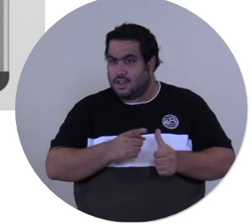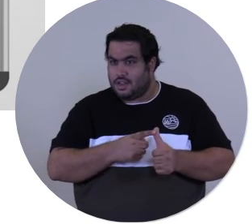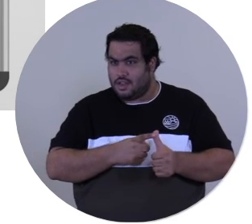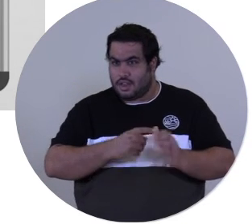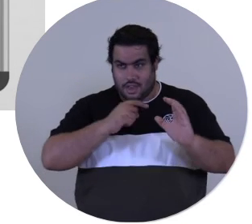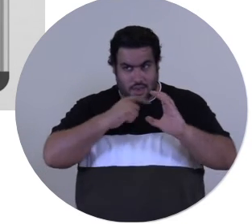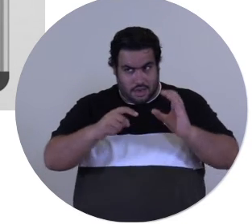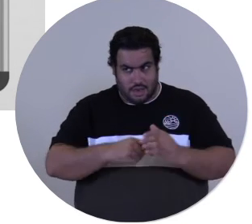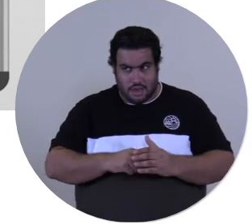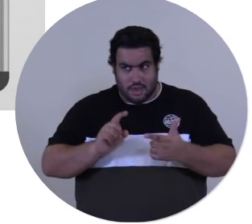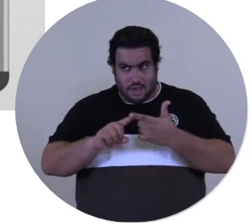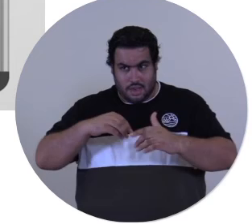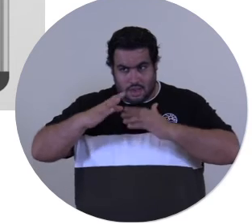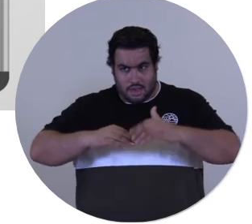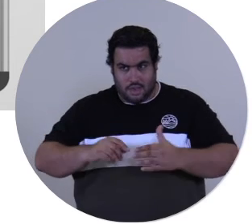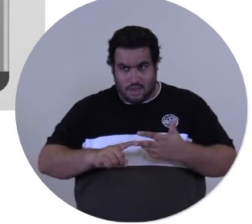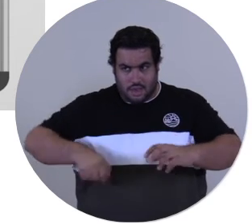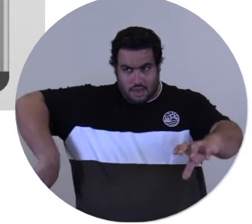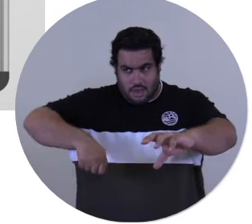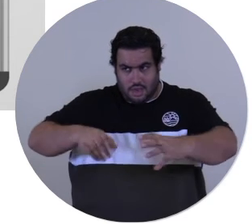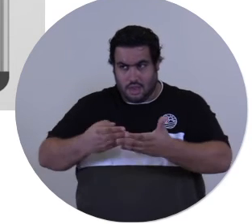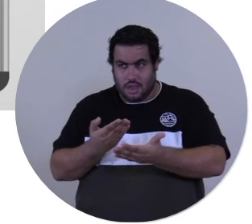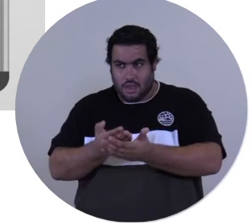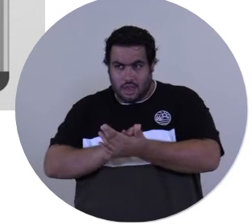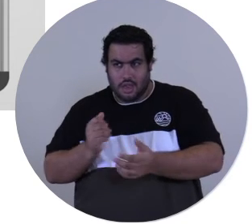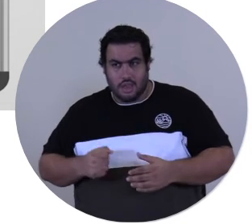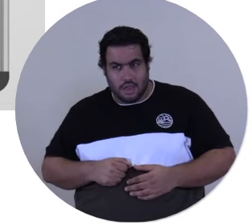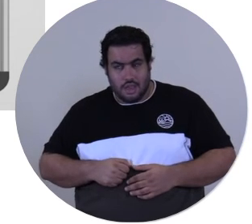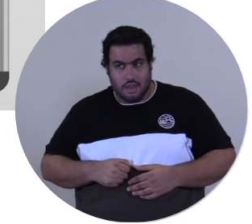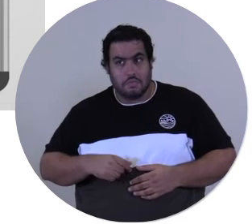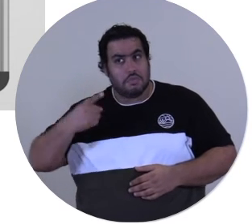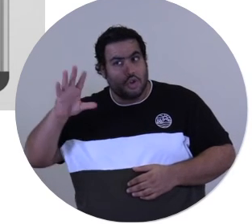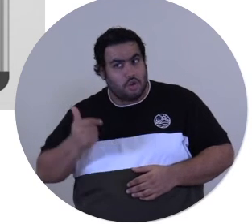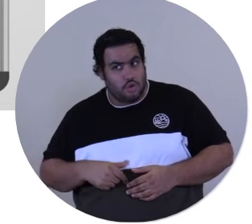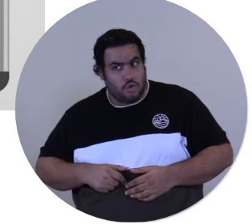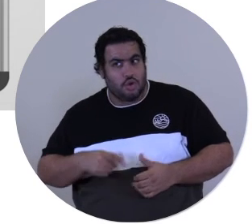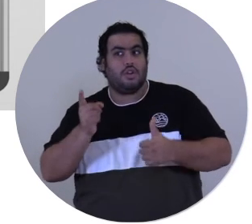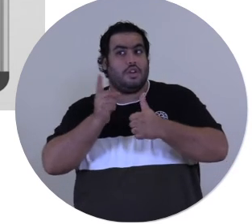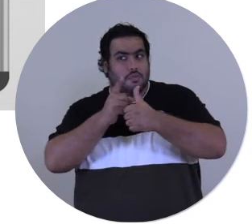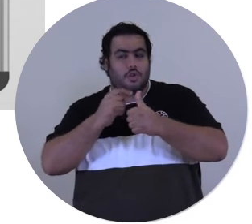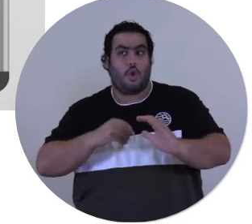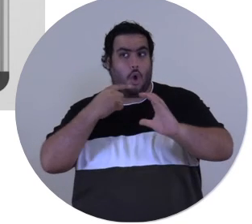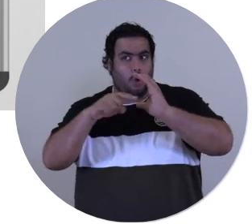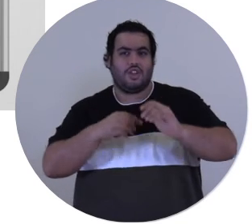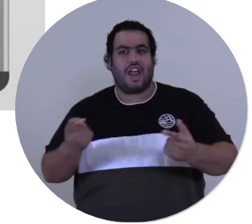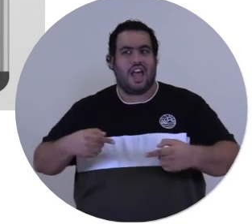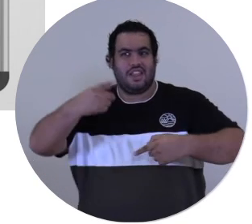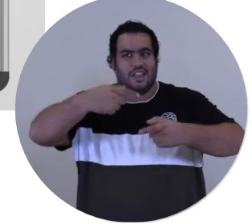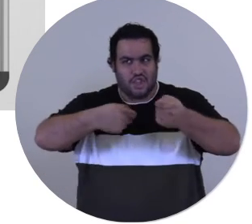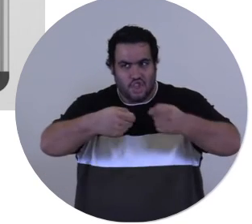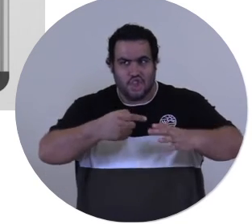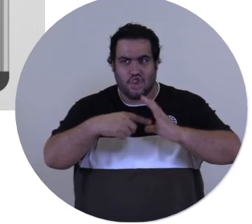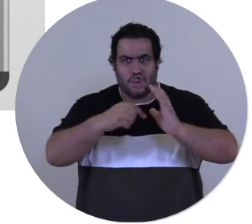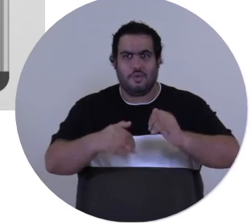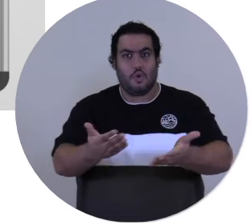craftsman, snooker, or cookery. Of course, you buy things using mail order.